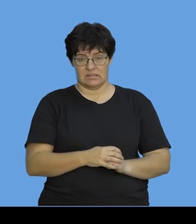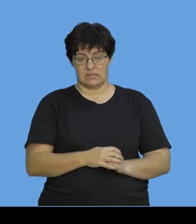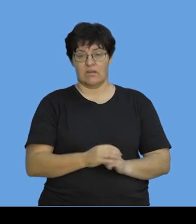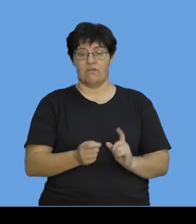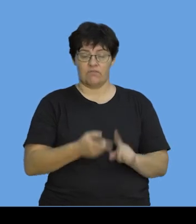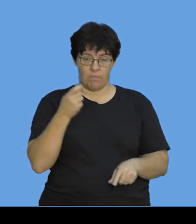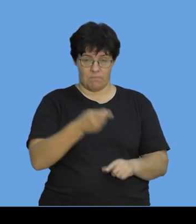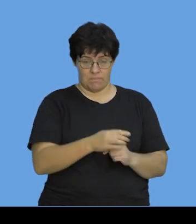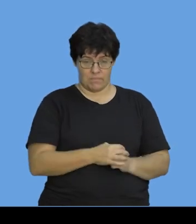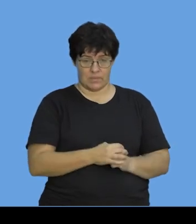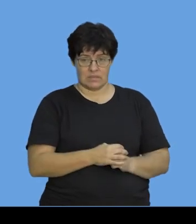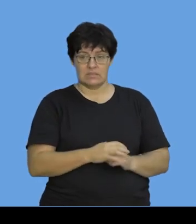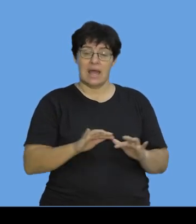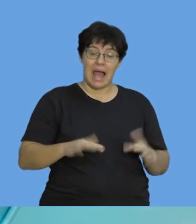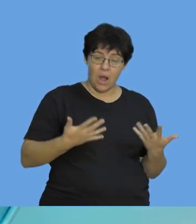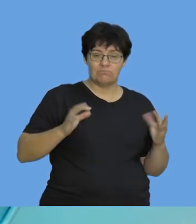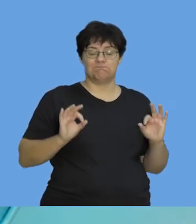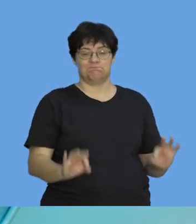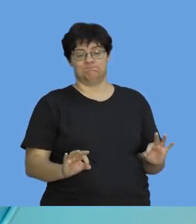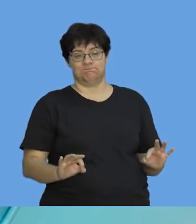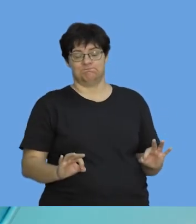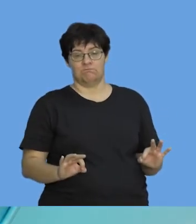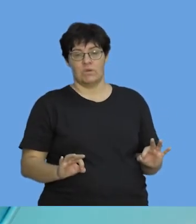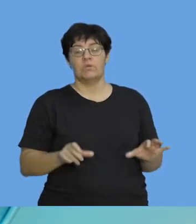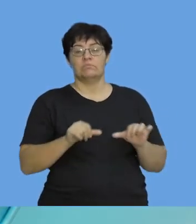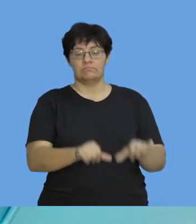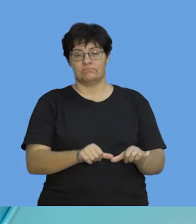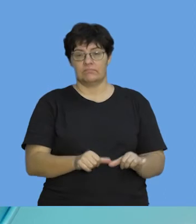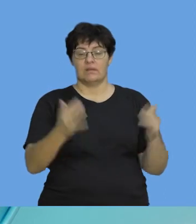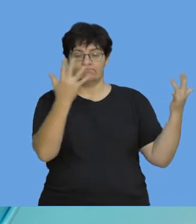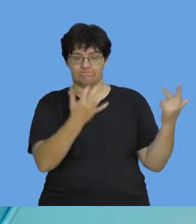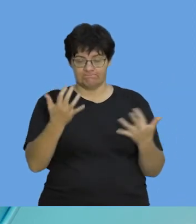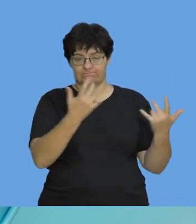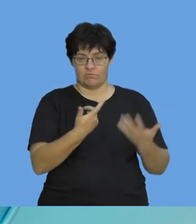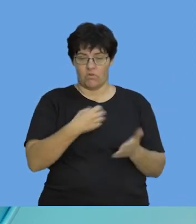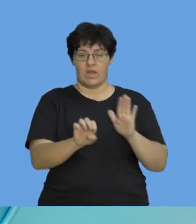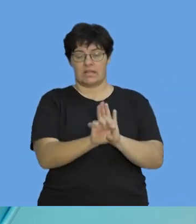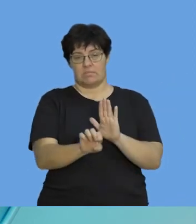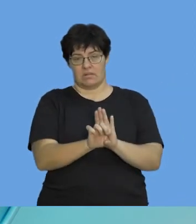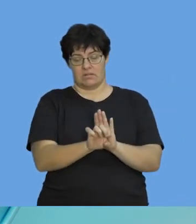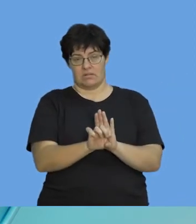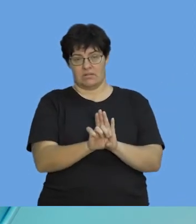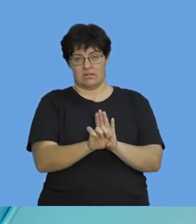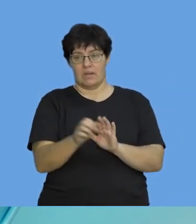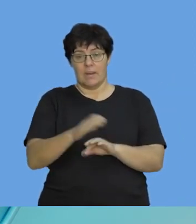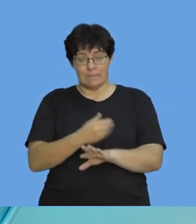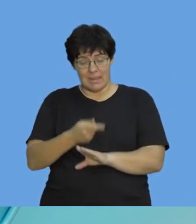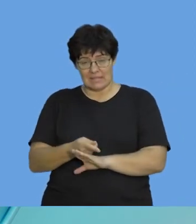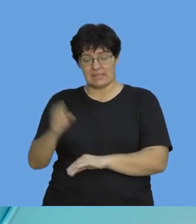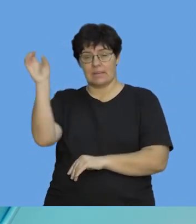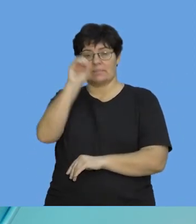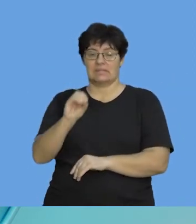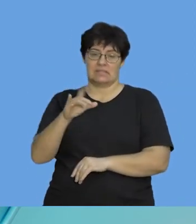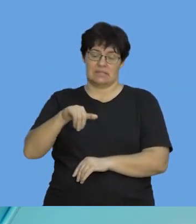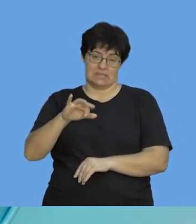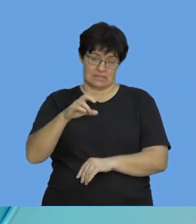the ore. So that's how exactly we carry out, you know, calculations as an example based on percentage yield. When we